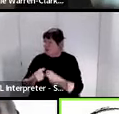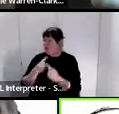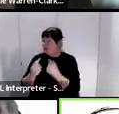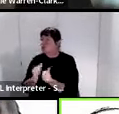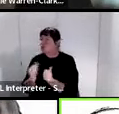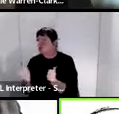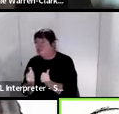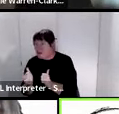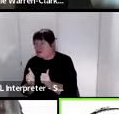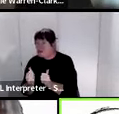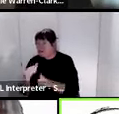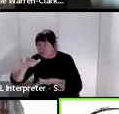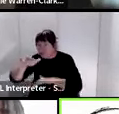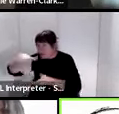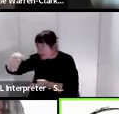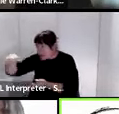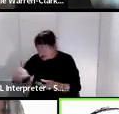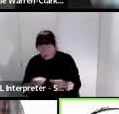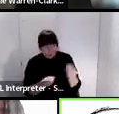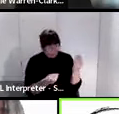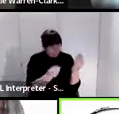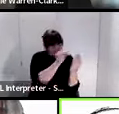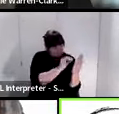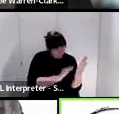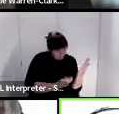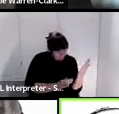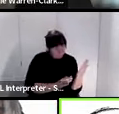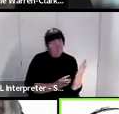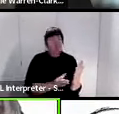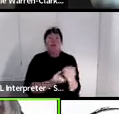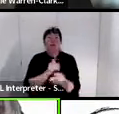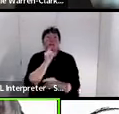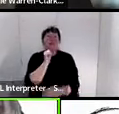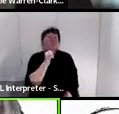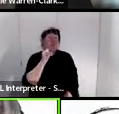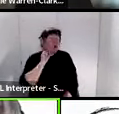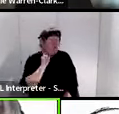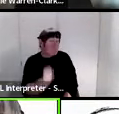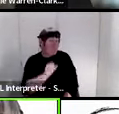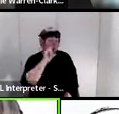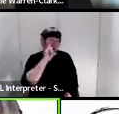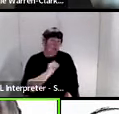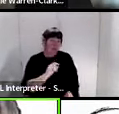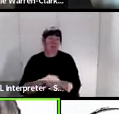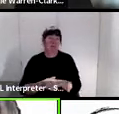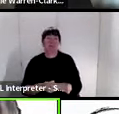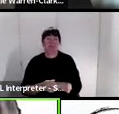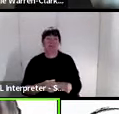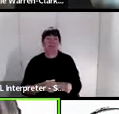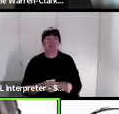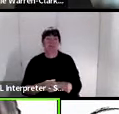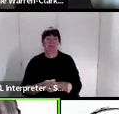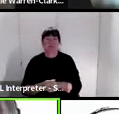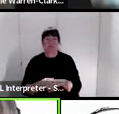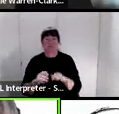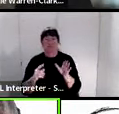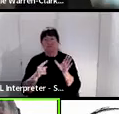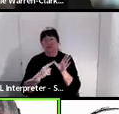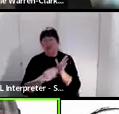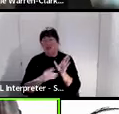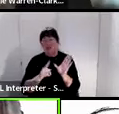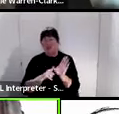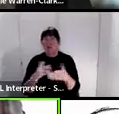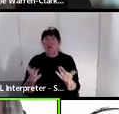committed to getting the bill across and making it meaningful. And also, we are experts at being disappointed, so it